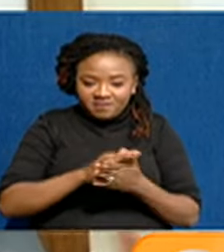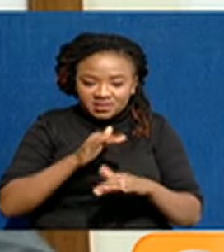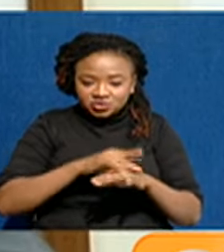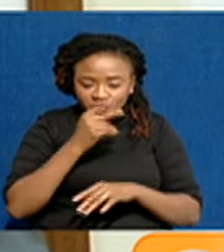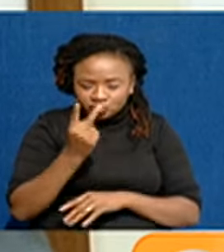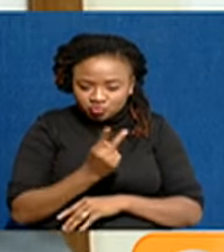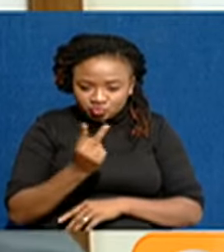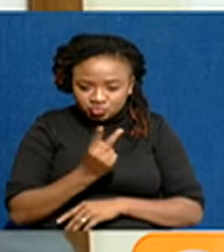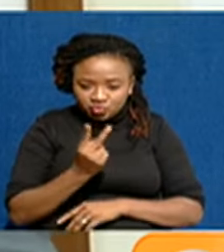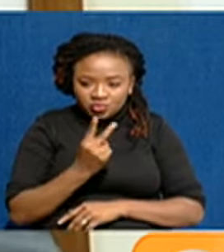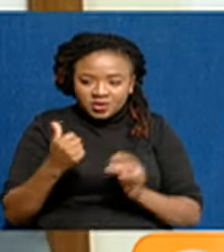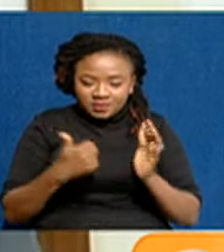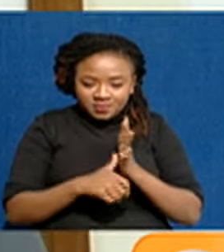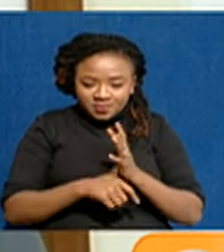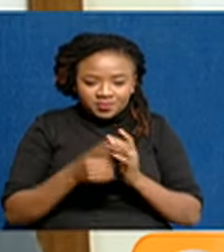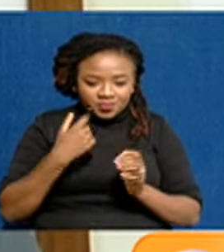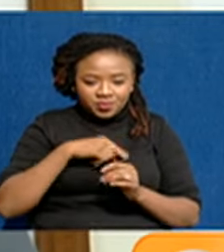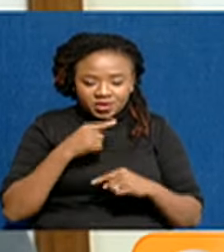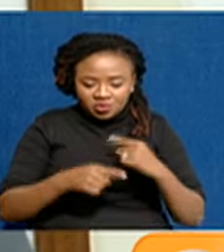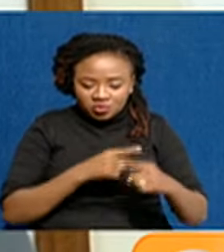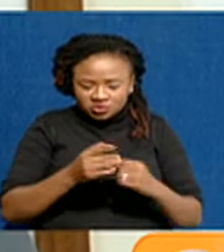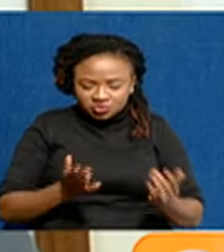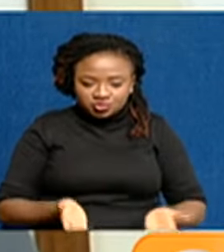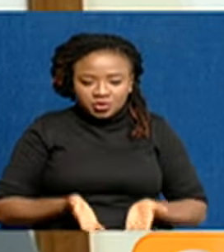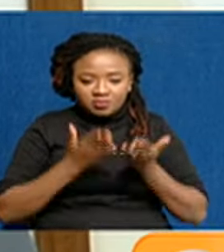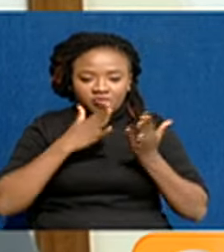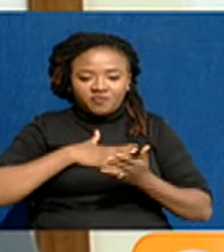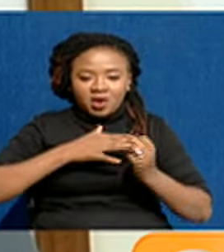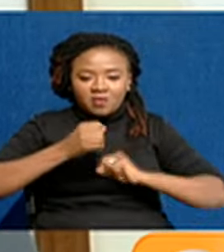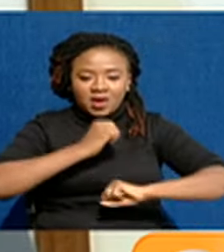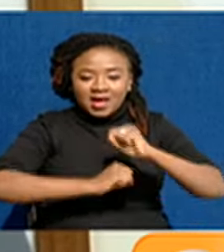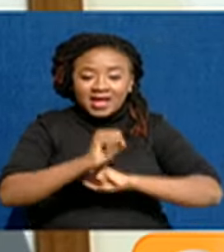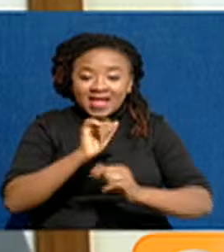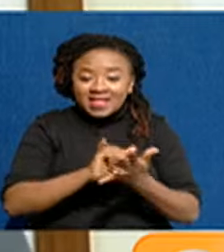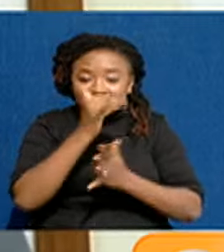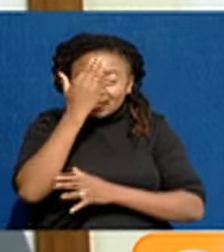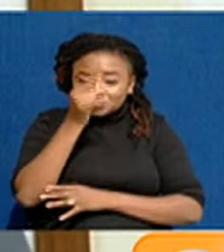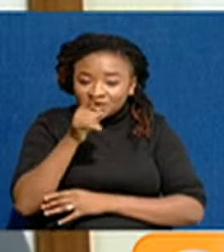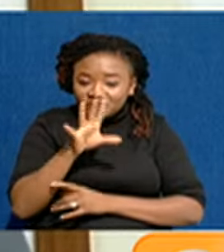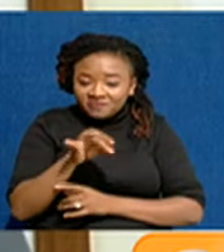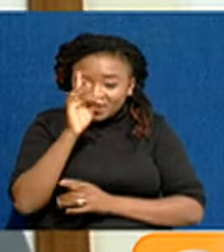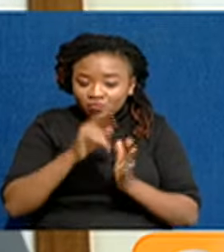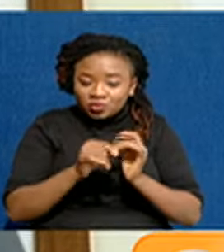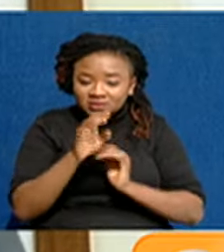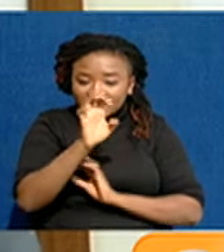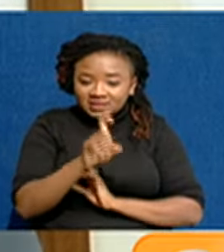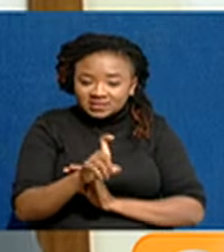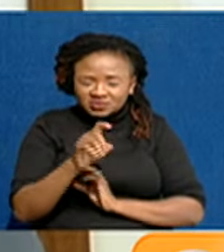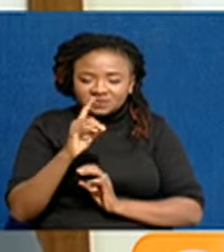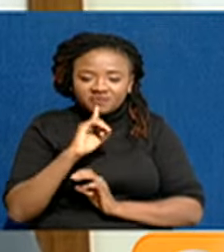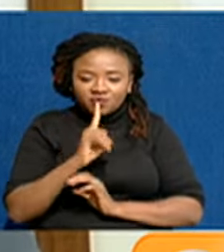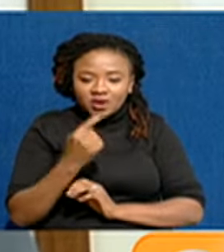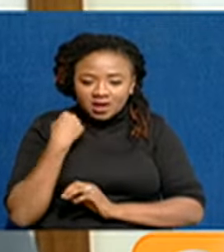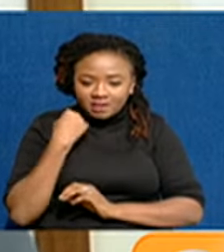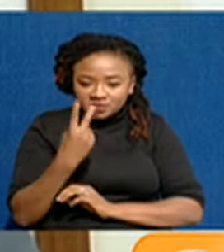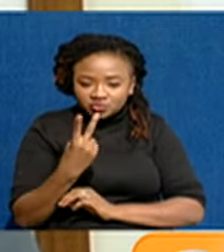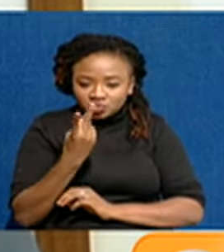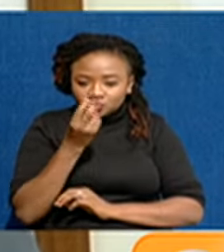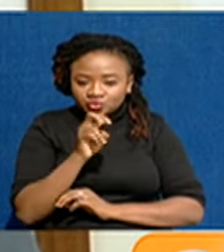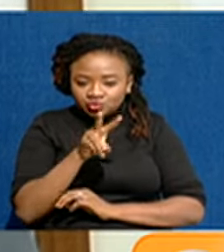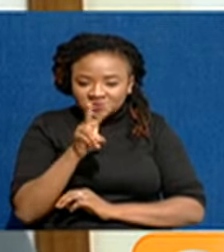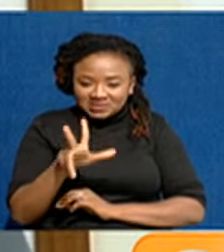disasters of El Nino and this, we are improving on our response. All right. And that is why you find that the executive order number 2 of 2023 anchored